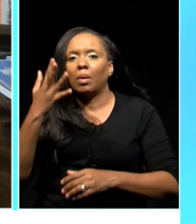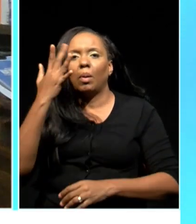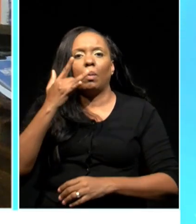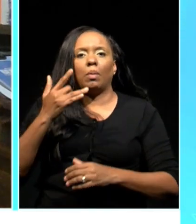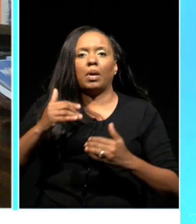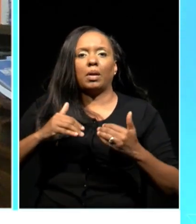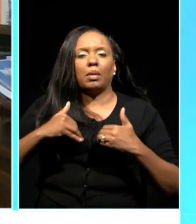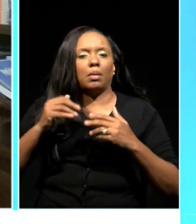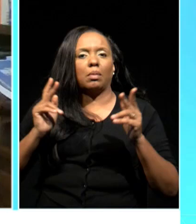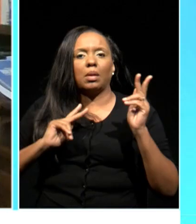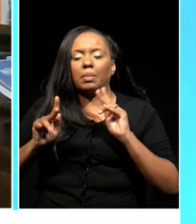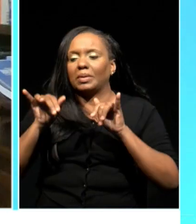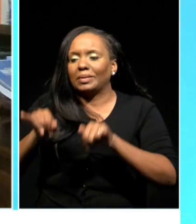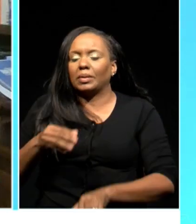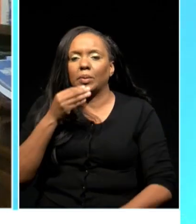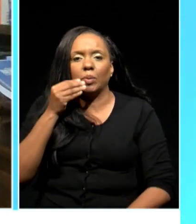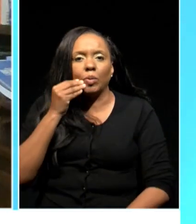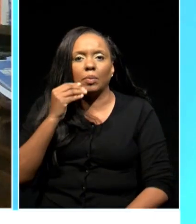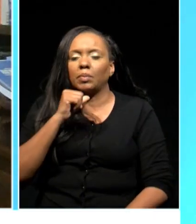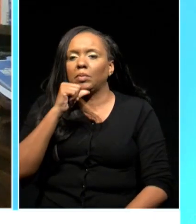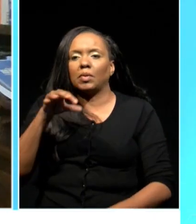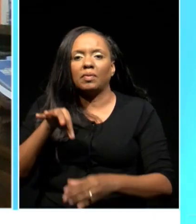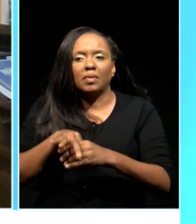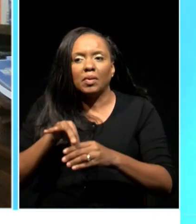home because they did not